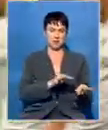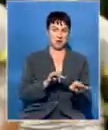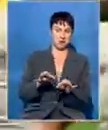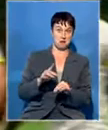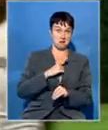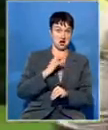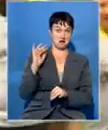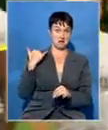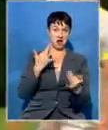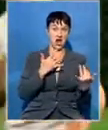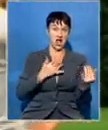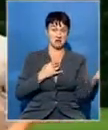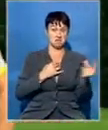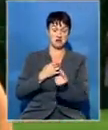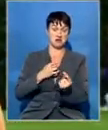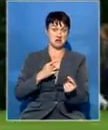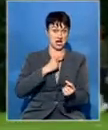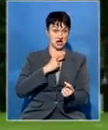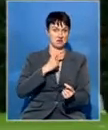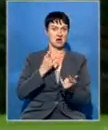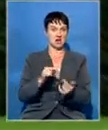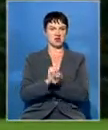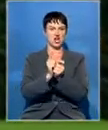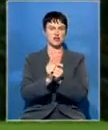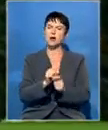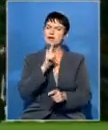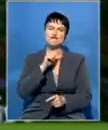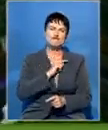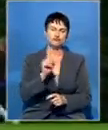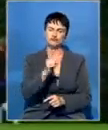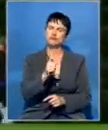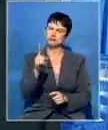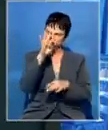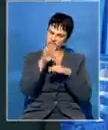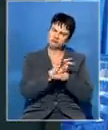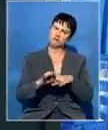it could be just what the team needs after a dismal showing. Lebohang Dube, SABC News.